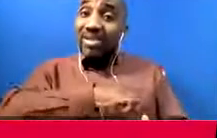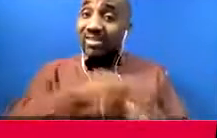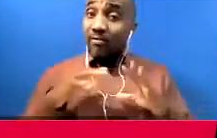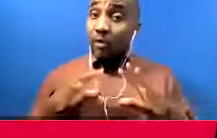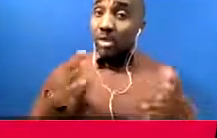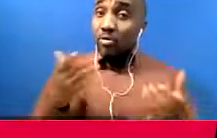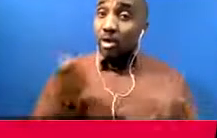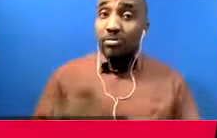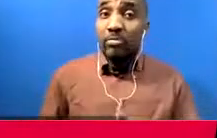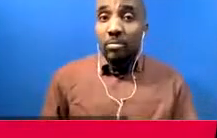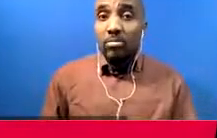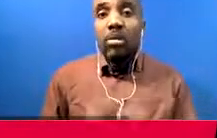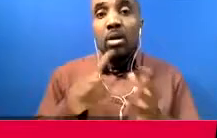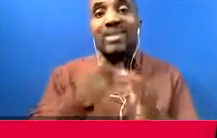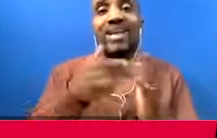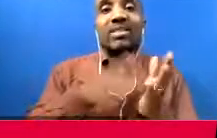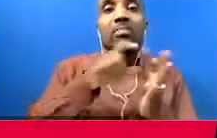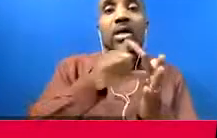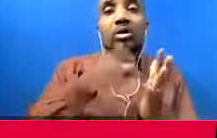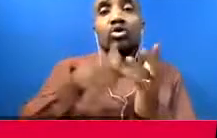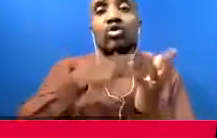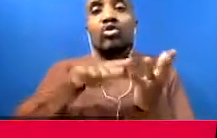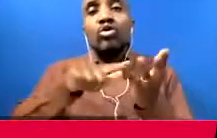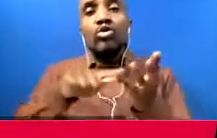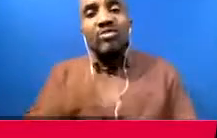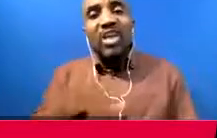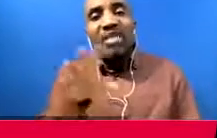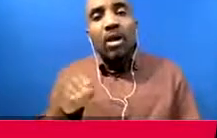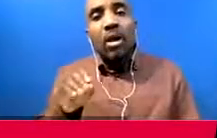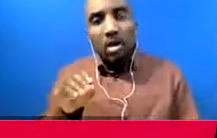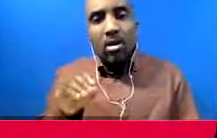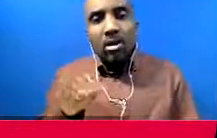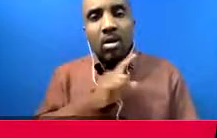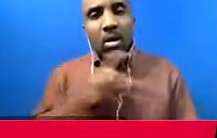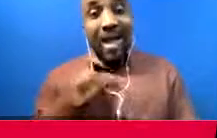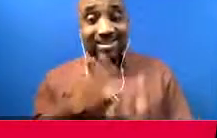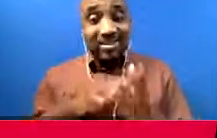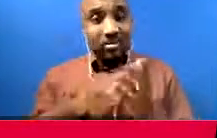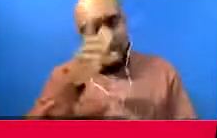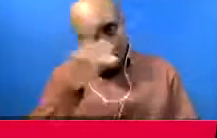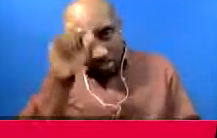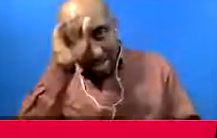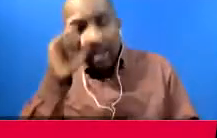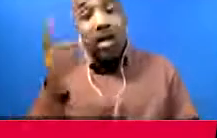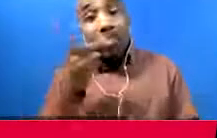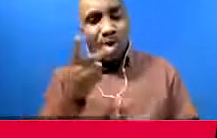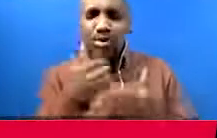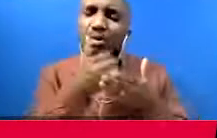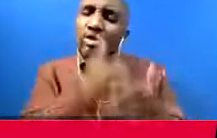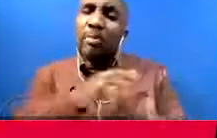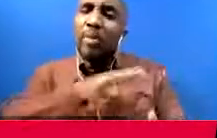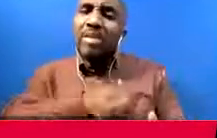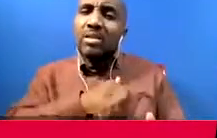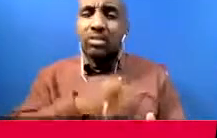So Desmond Tutu and Nelson Mandela, they've both voiced, in the past, they both had voiced their support for Palestine multiple times, with